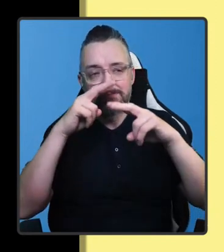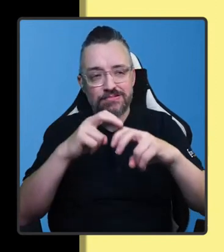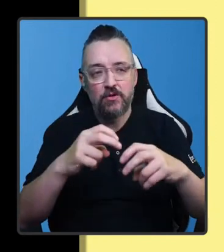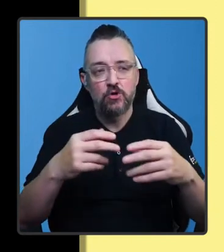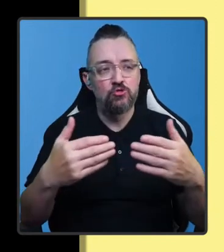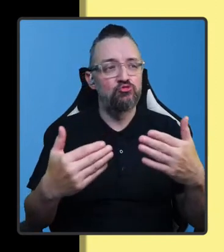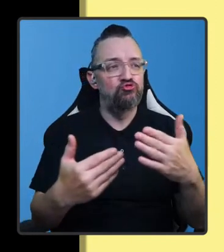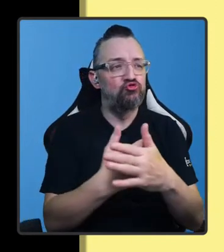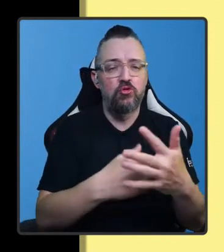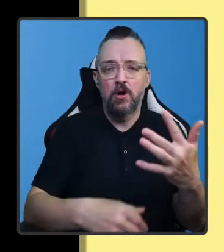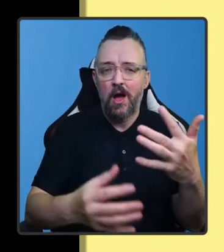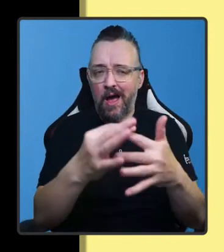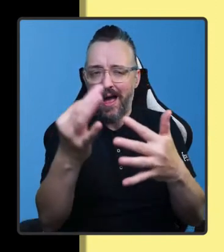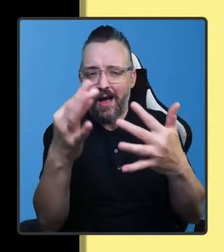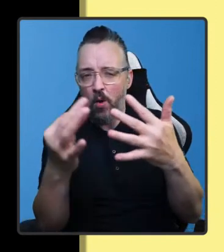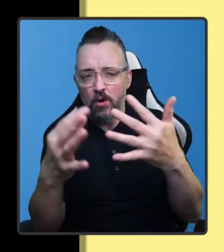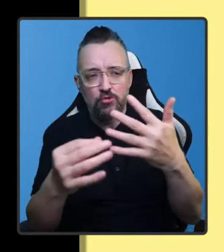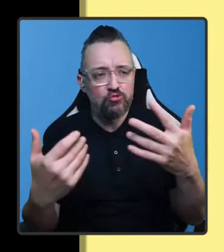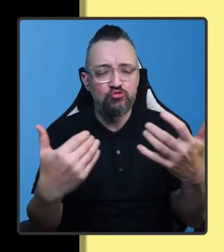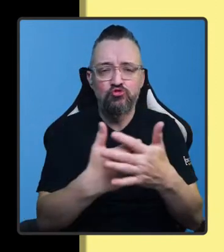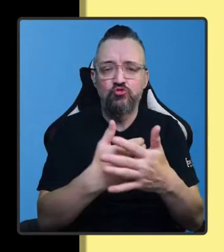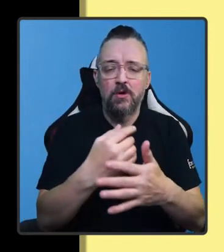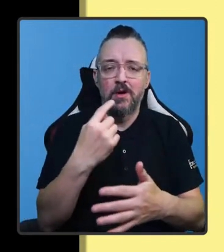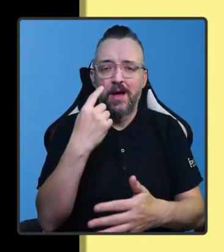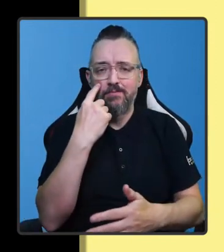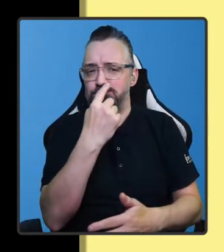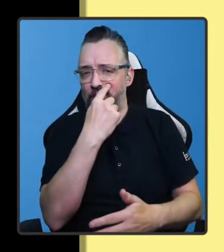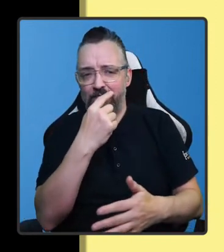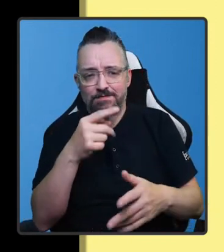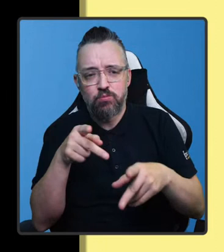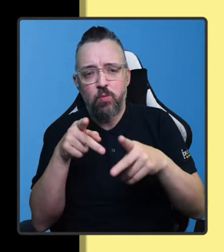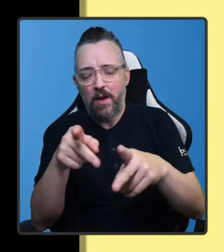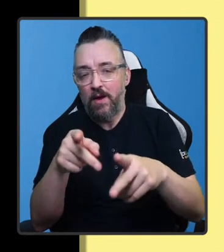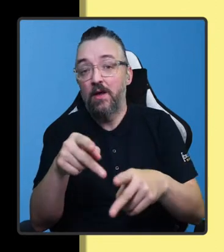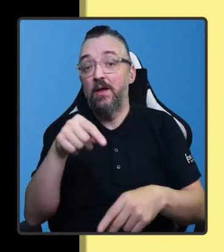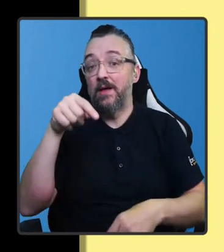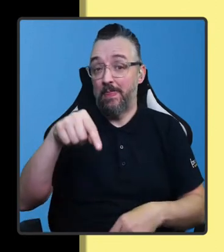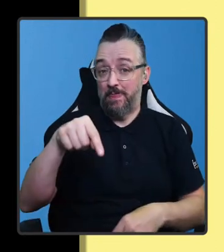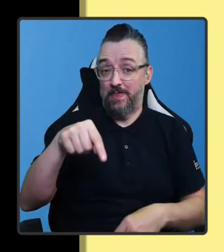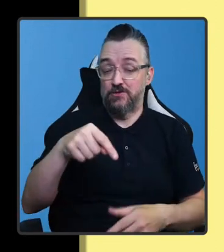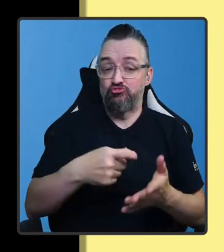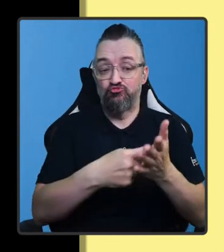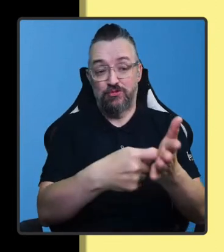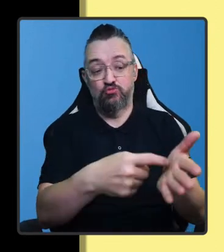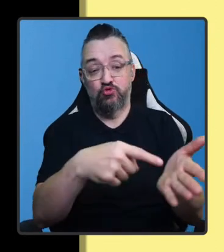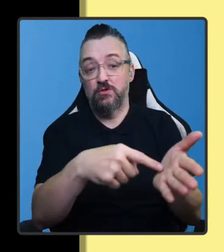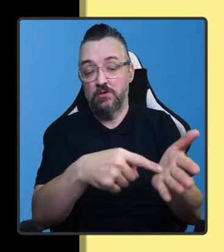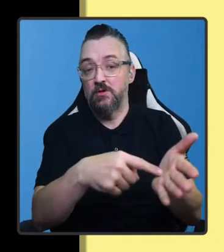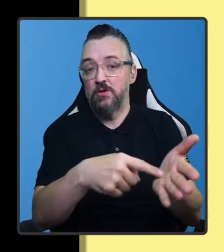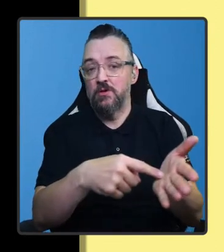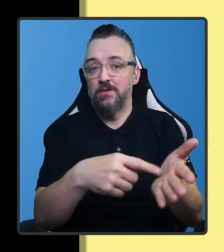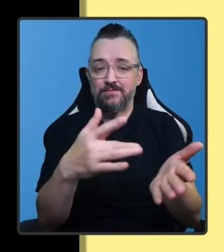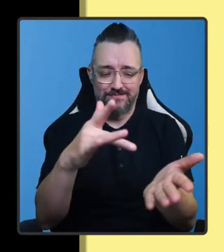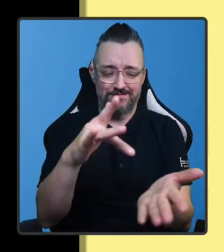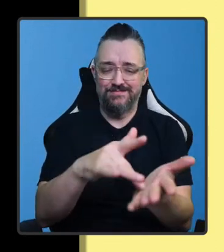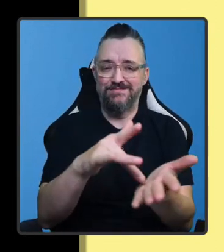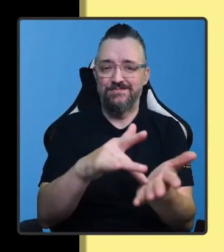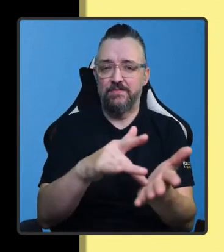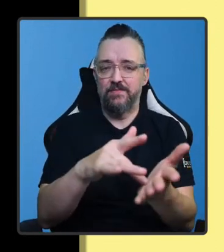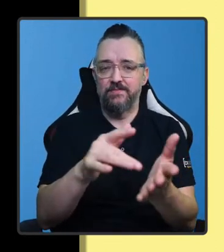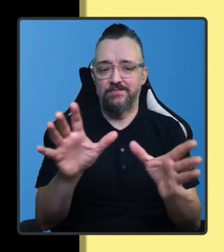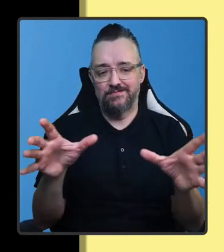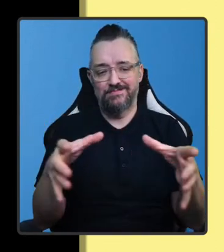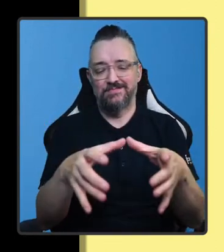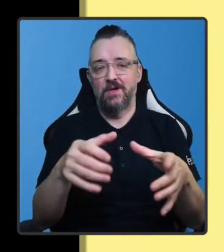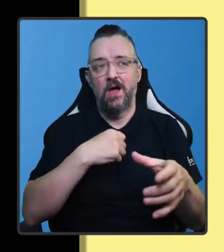an evidence-based approach, which I think this resolution really puts at the centre of our thinking. And I think the